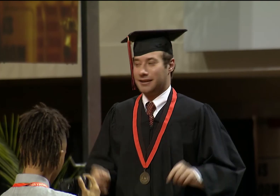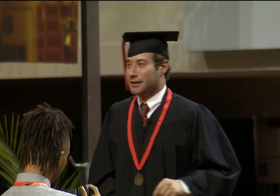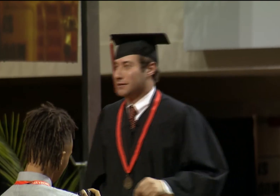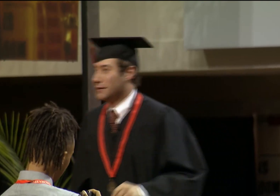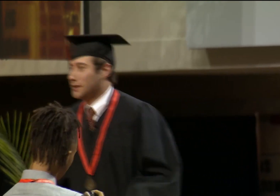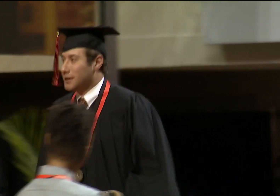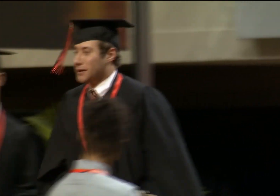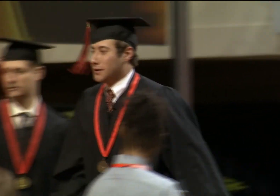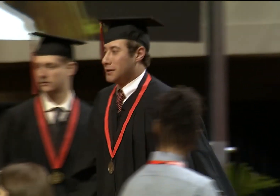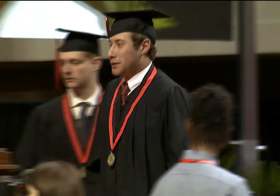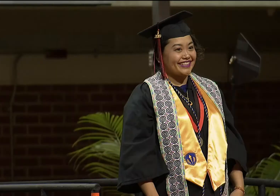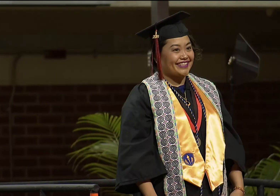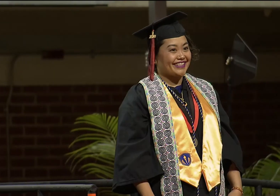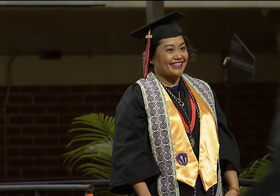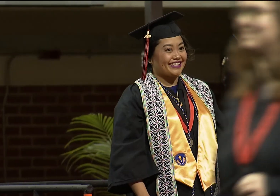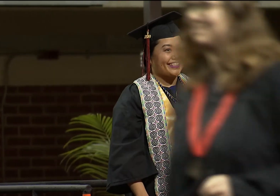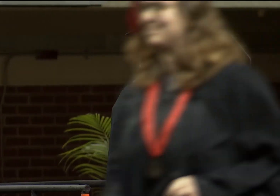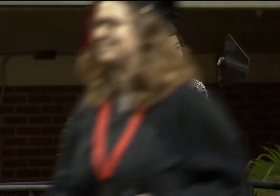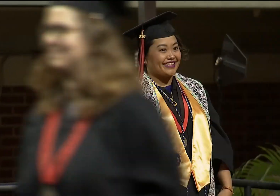Matthew Linekiller.